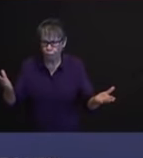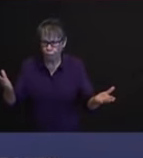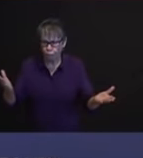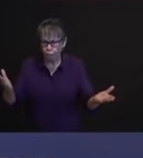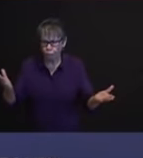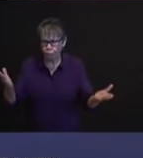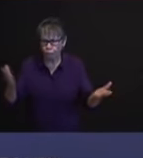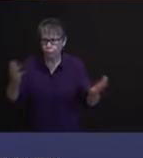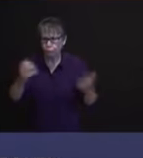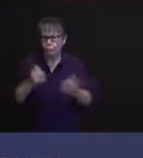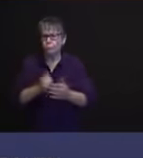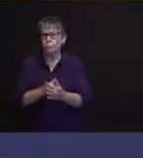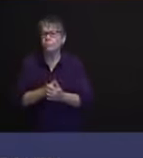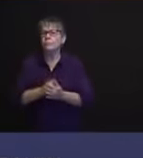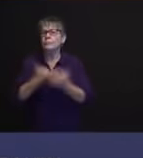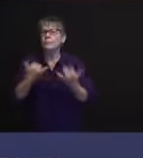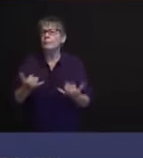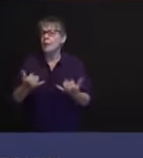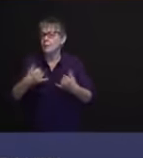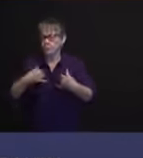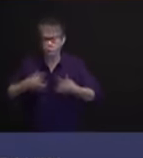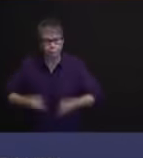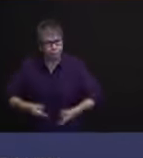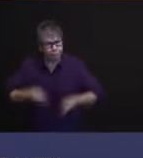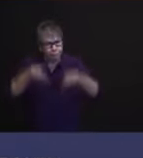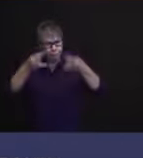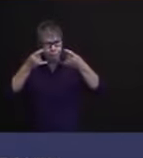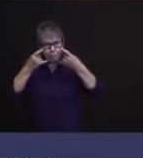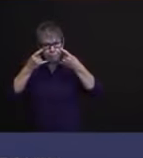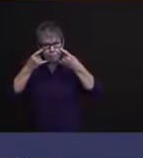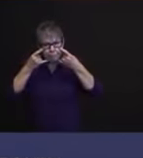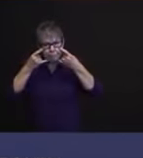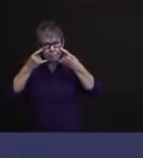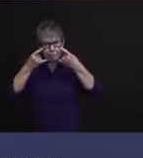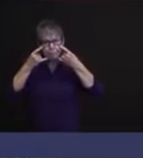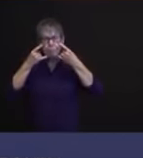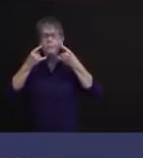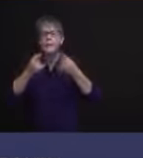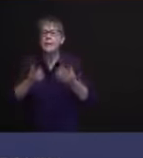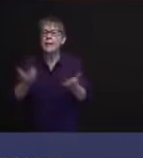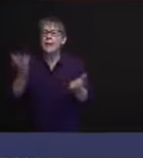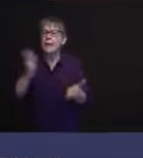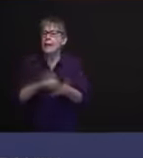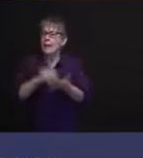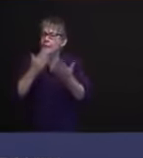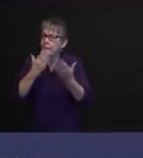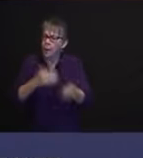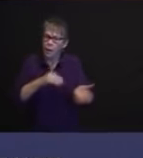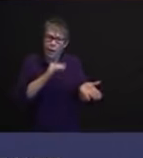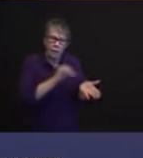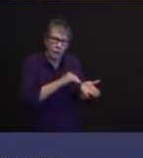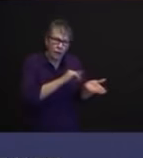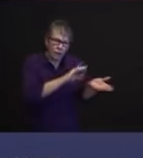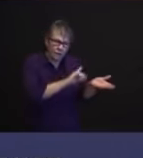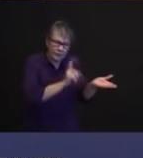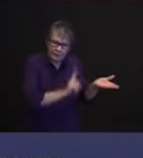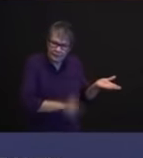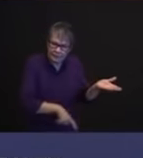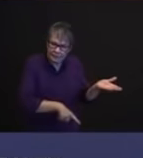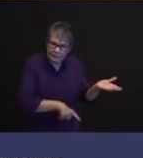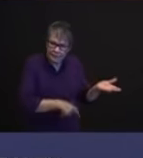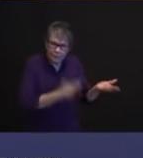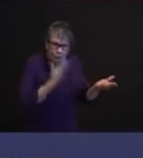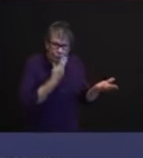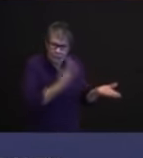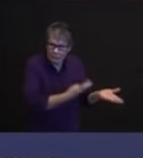And mask up. Thank you all. Ed, thank you for being here, wearing a couple of hats today. Pat, as